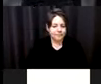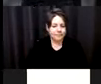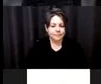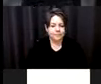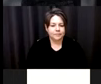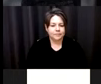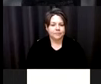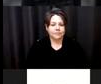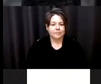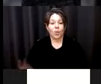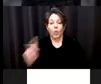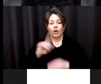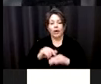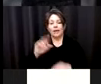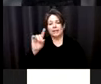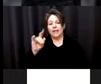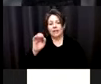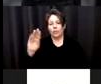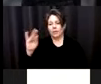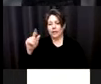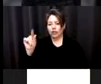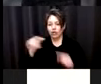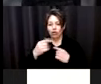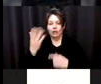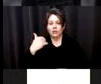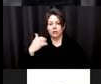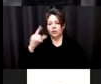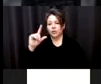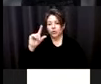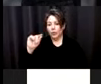from a shoot at the Denver Botanical Garden in 2018.